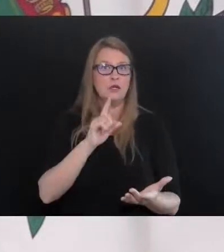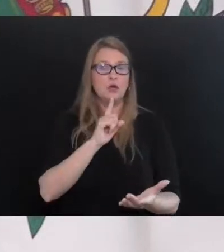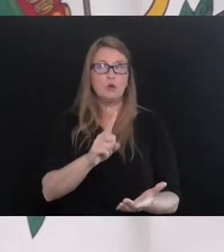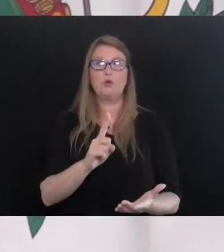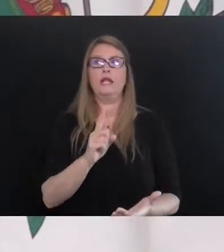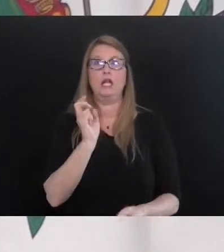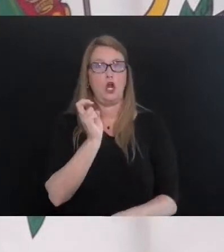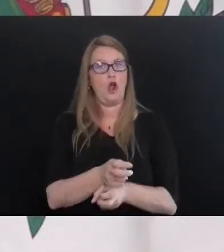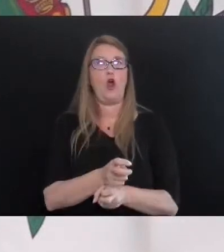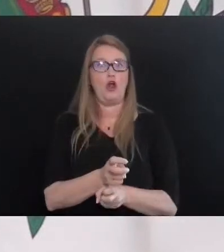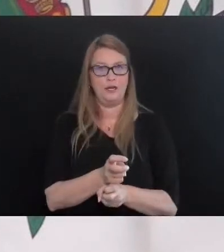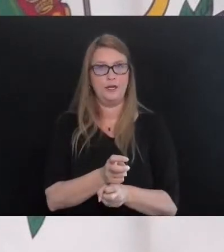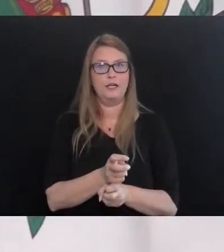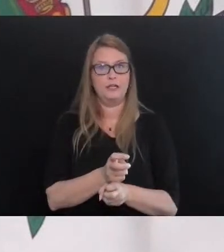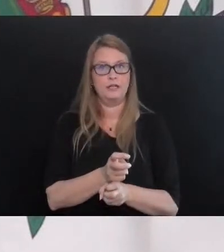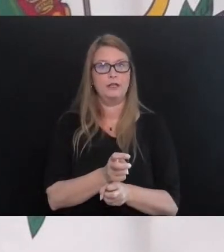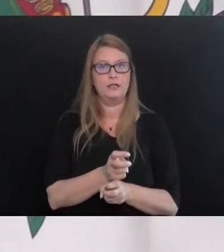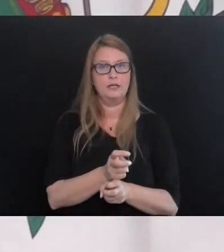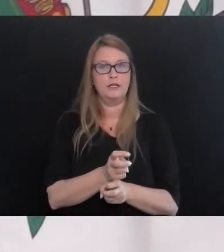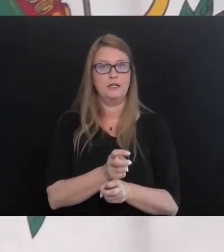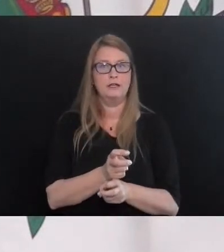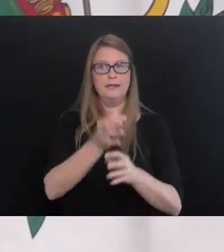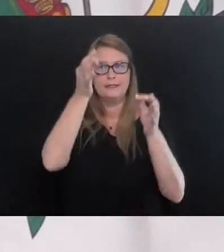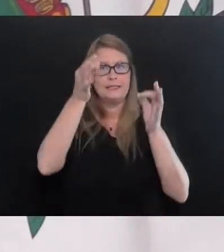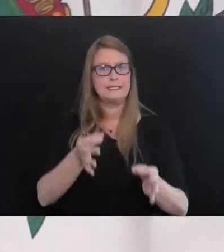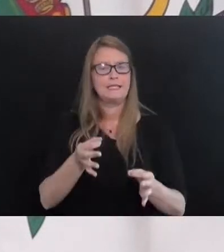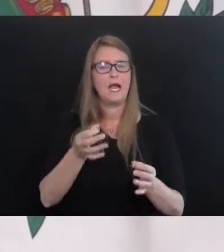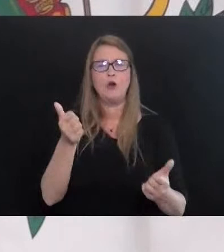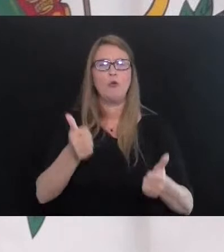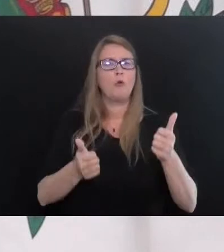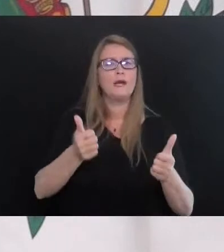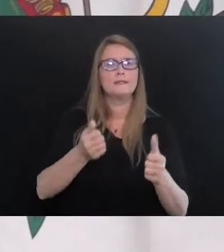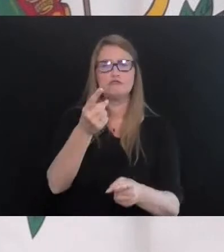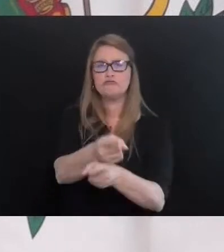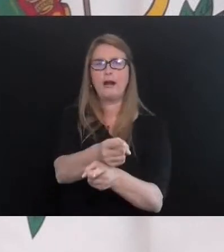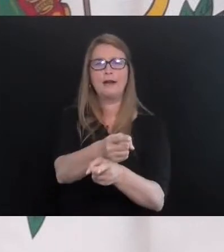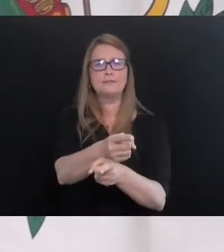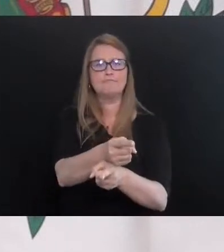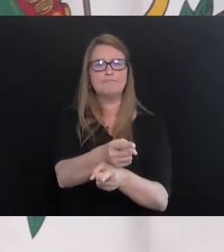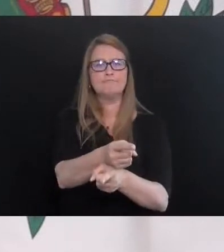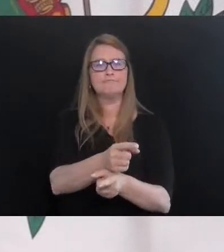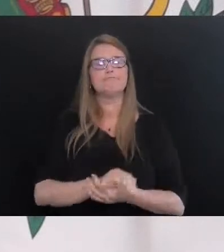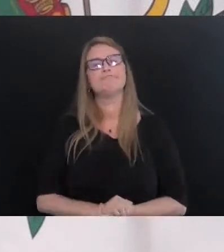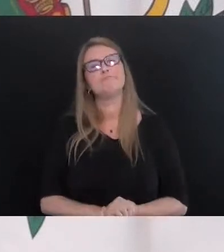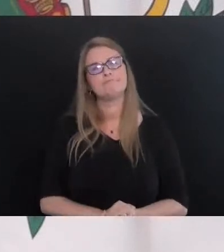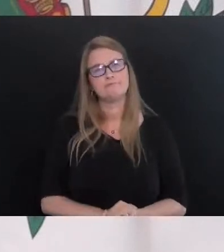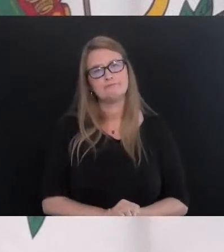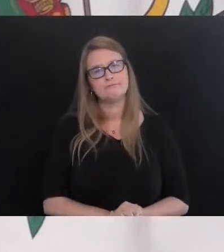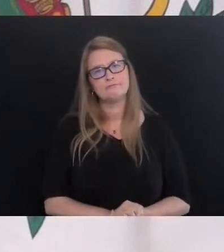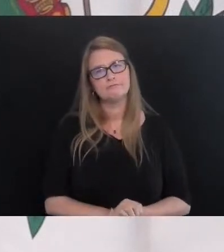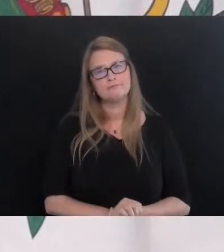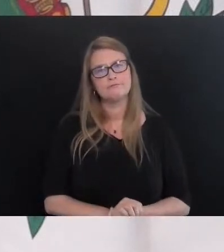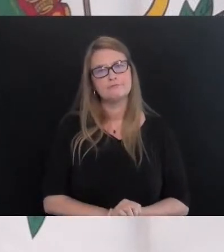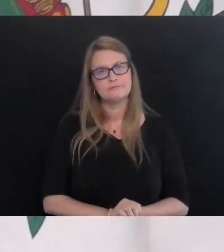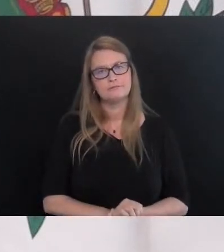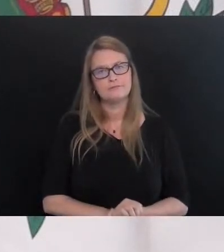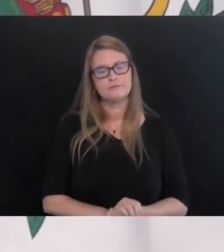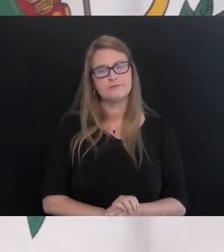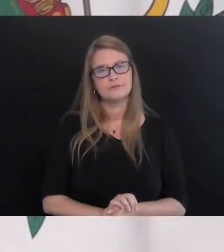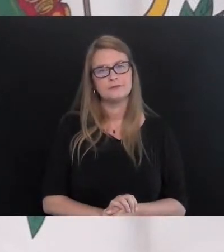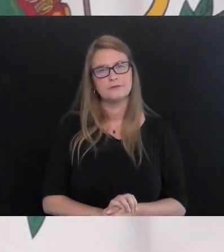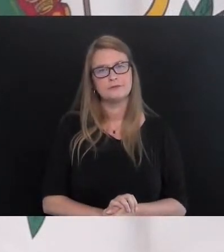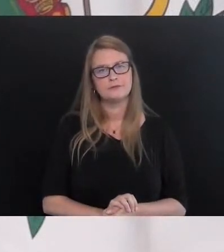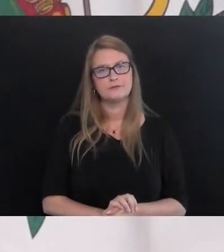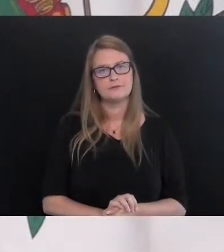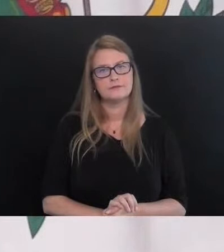your way through and come up with the right direction to go. Let me just tell you just this, and